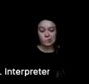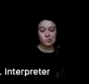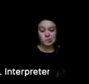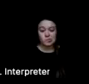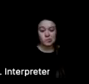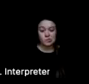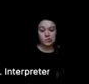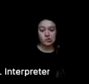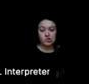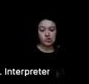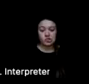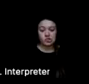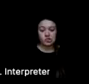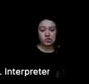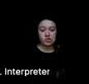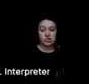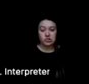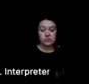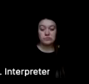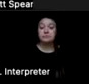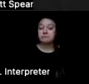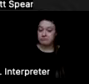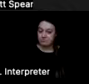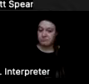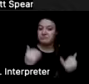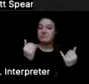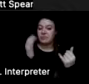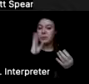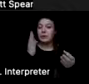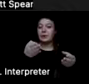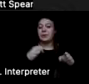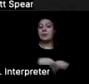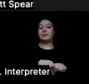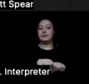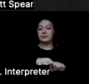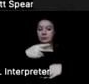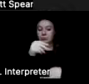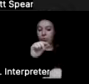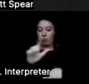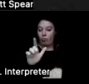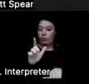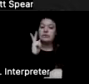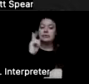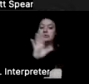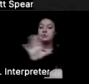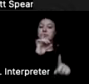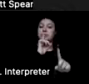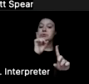Okay. So we'll end the poll and see how everyone answered.